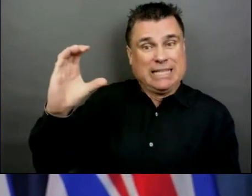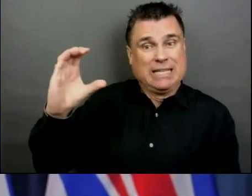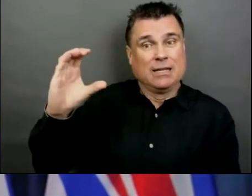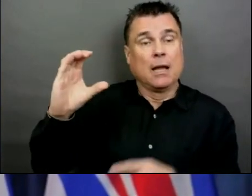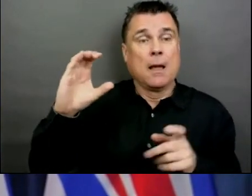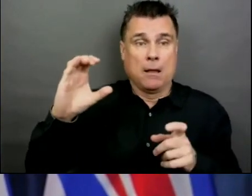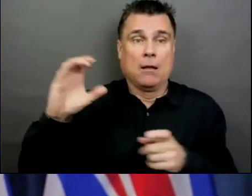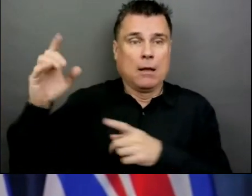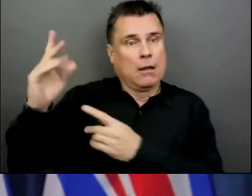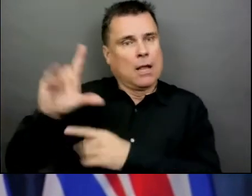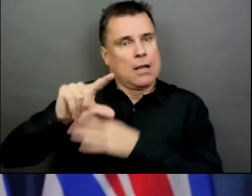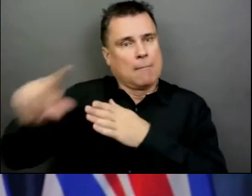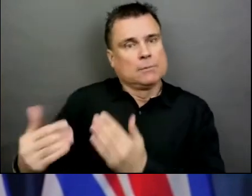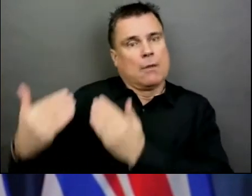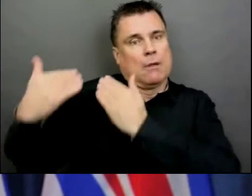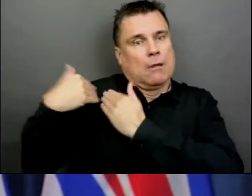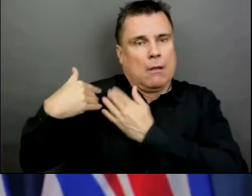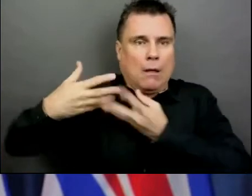ICBC.